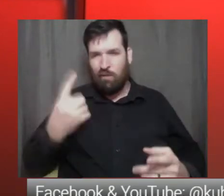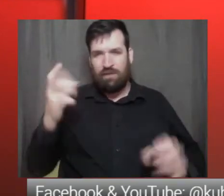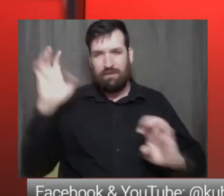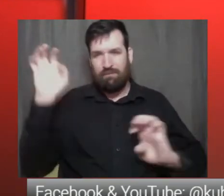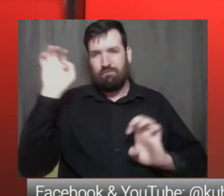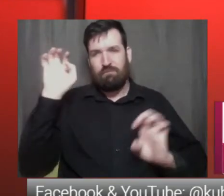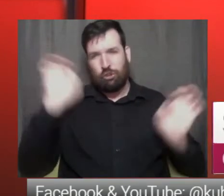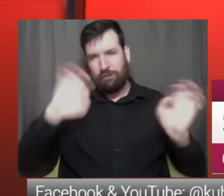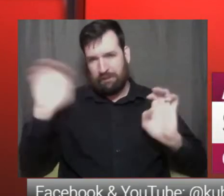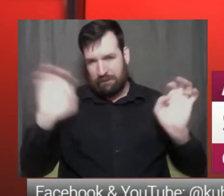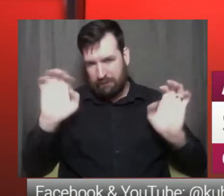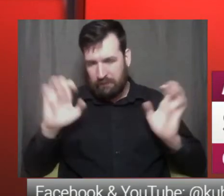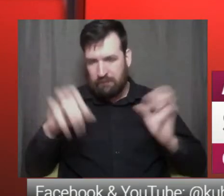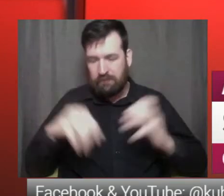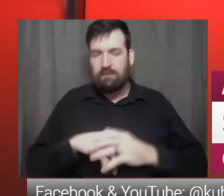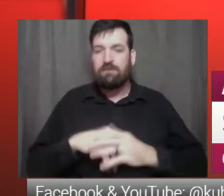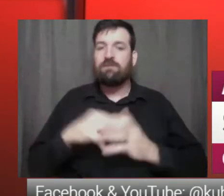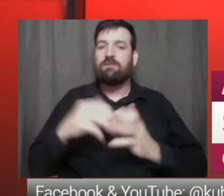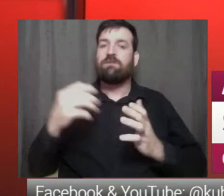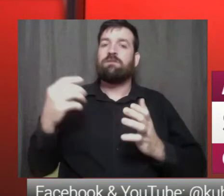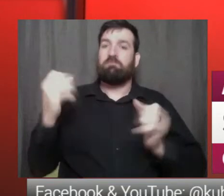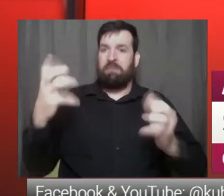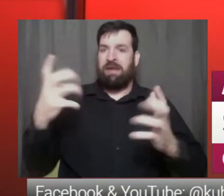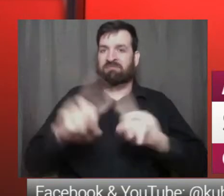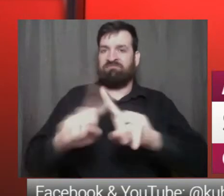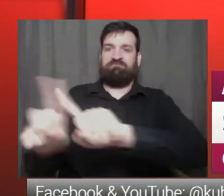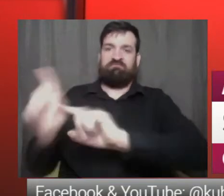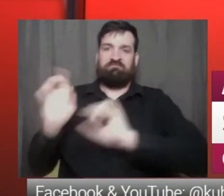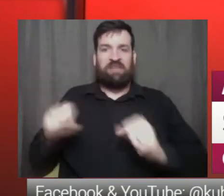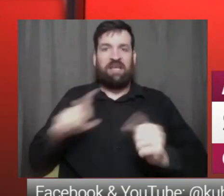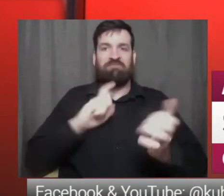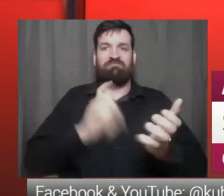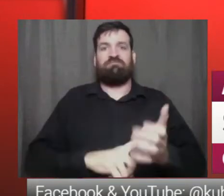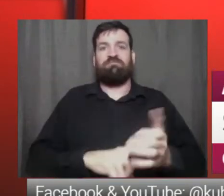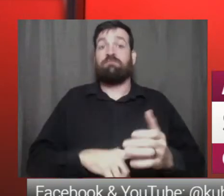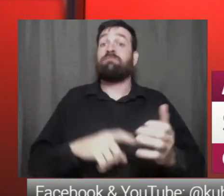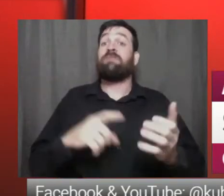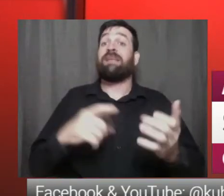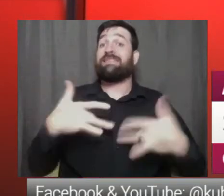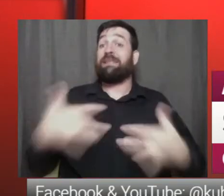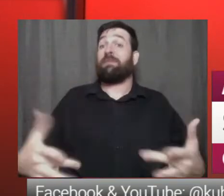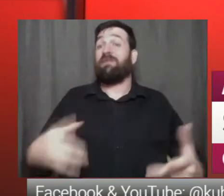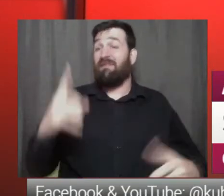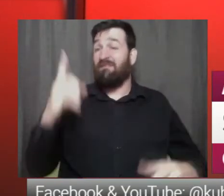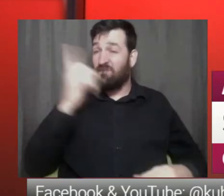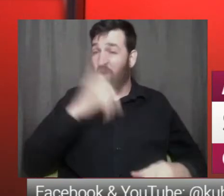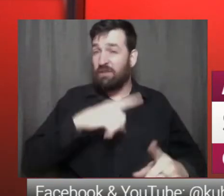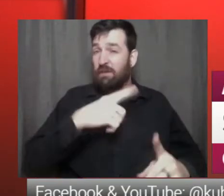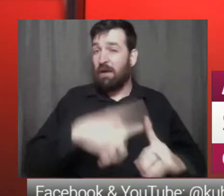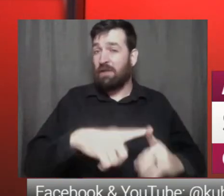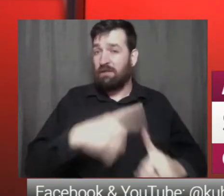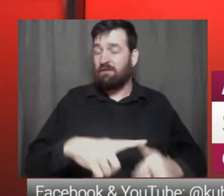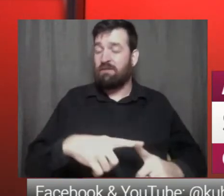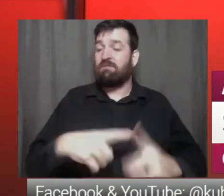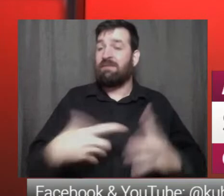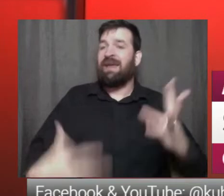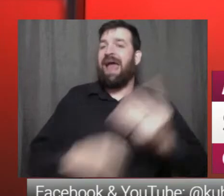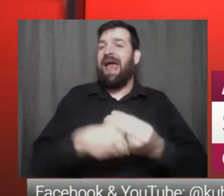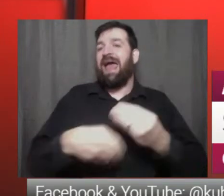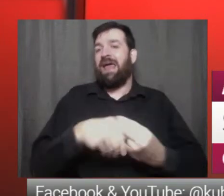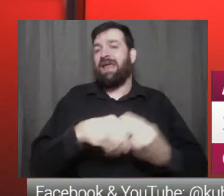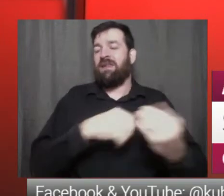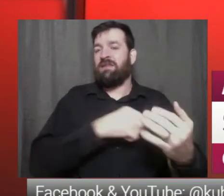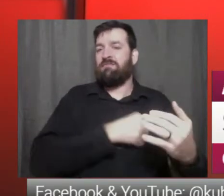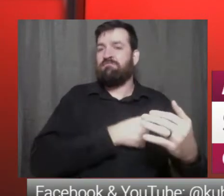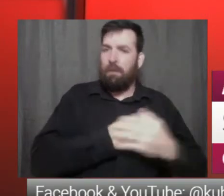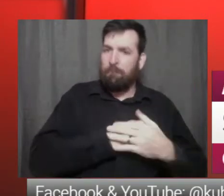picked up as an irregular rhythm. More commonly, we see false positives, to tell you the truth. So extra heartbeats that happen or artifact